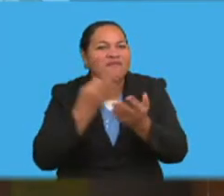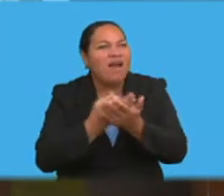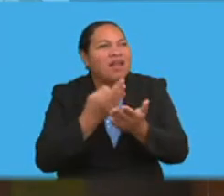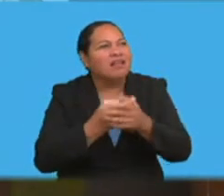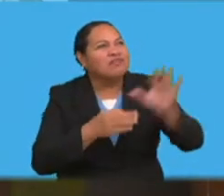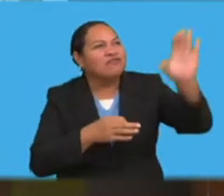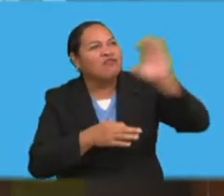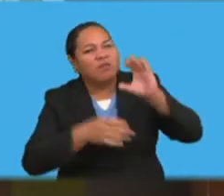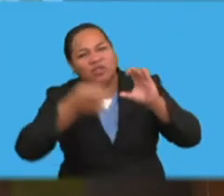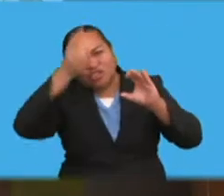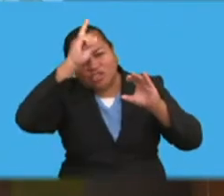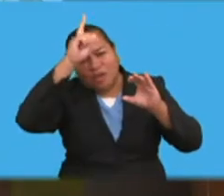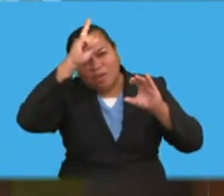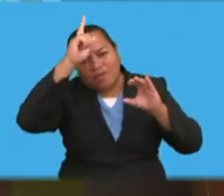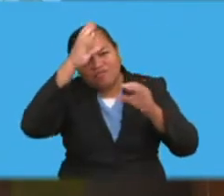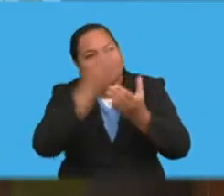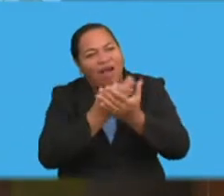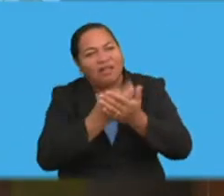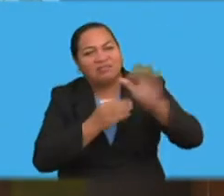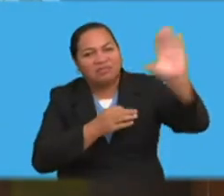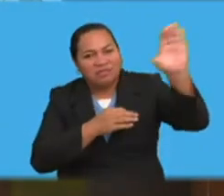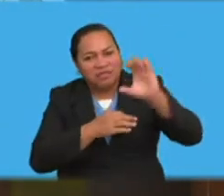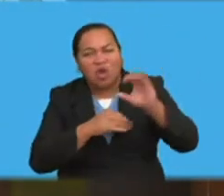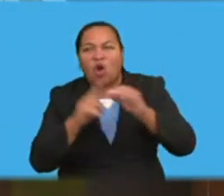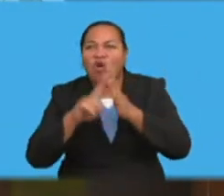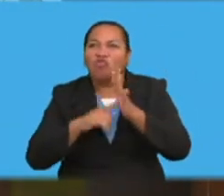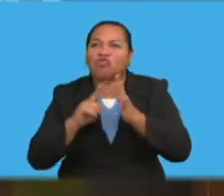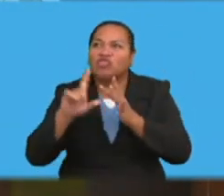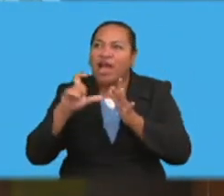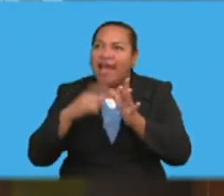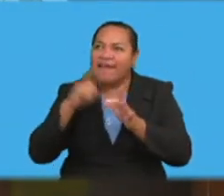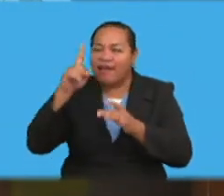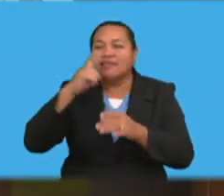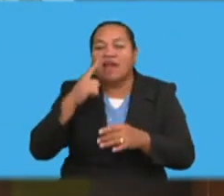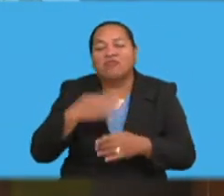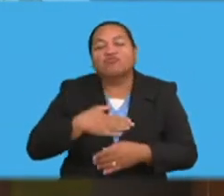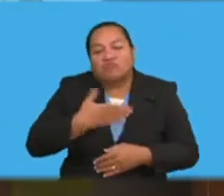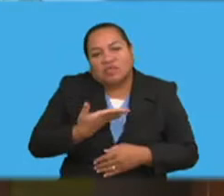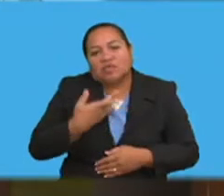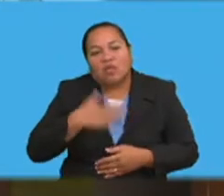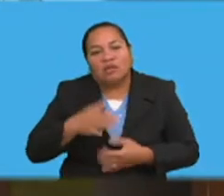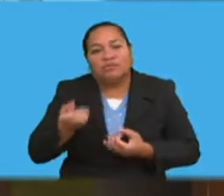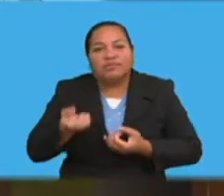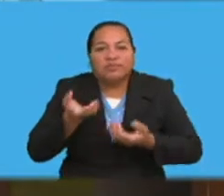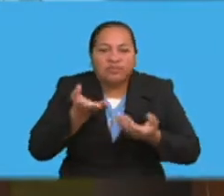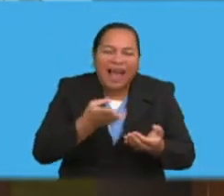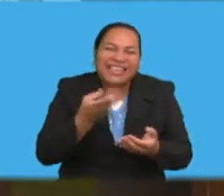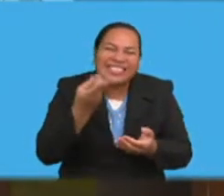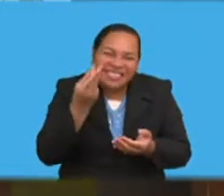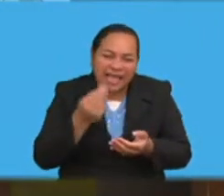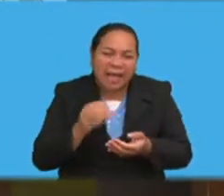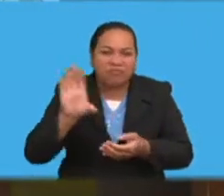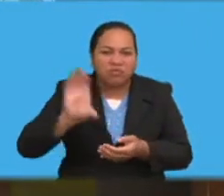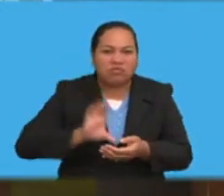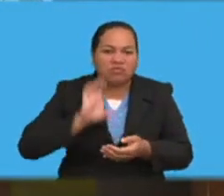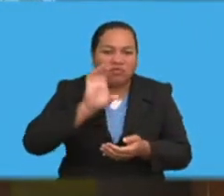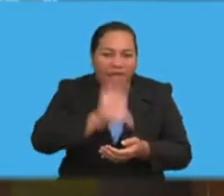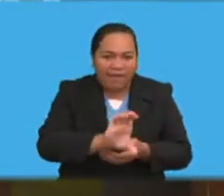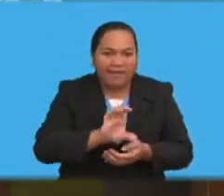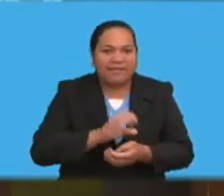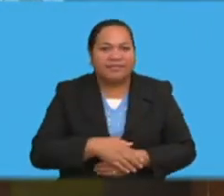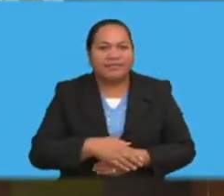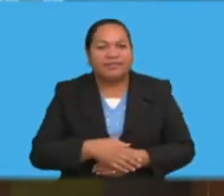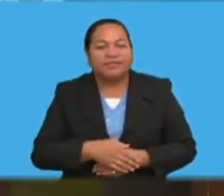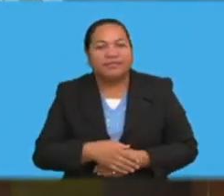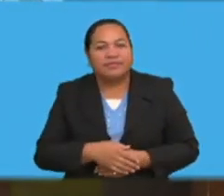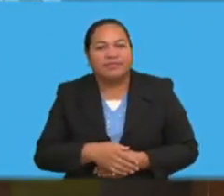Environmental Fund, Madam Speaker. The JICA Central also shown interest to provide some grant as well as loan, Madam Speaker, but we